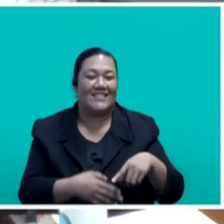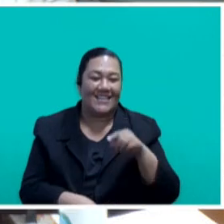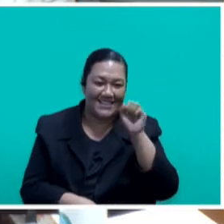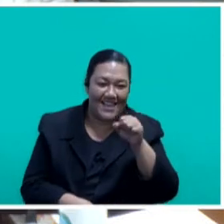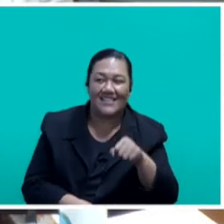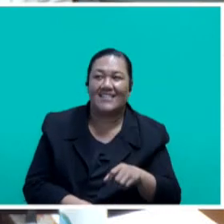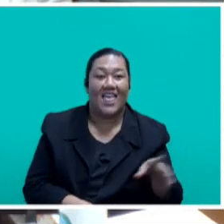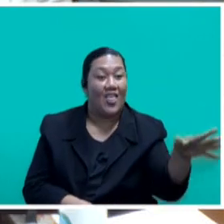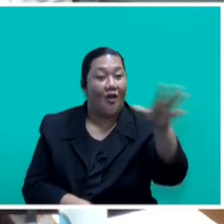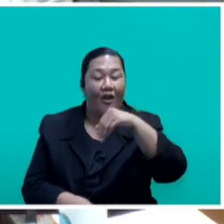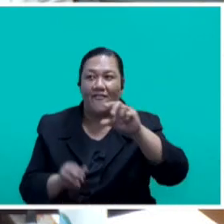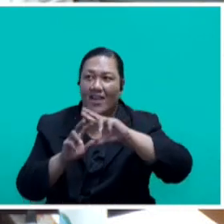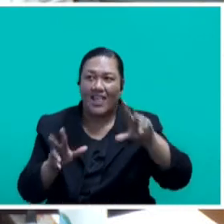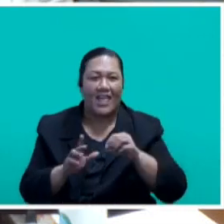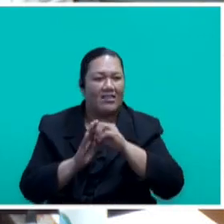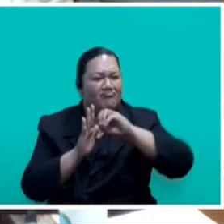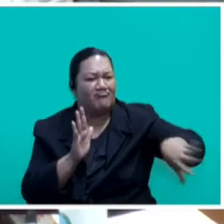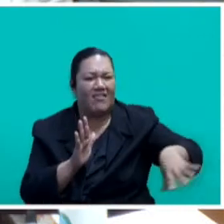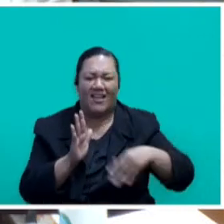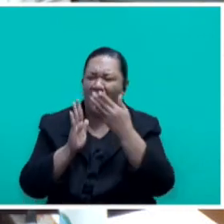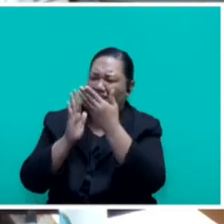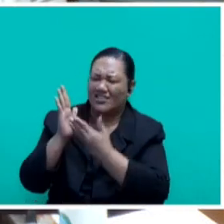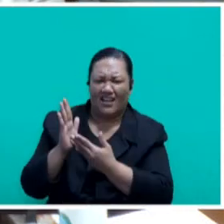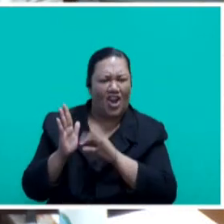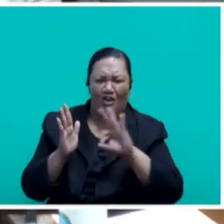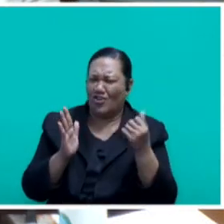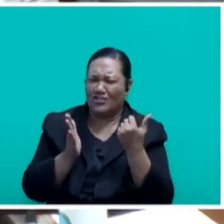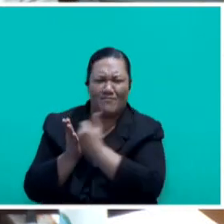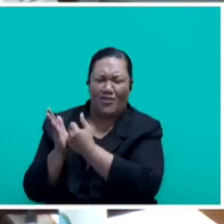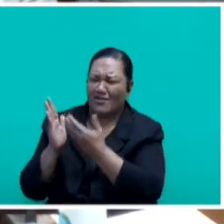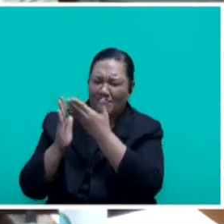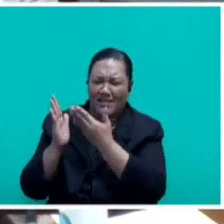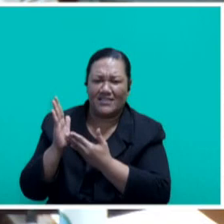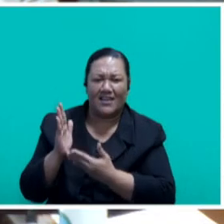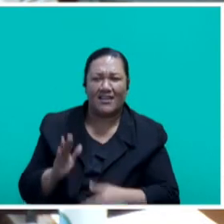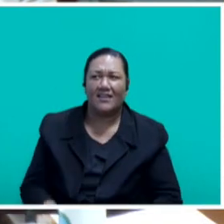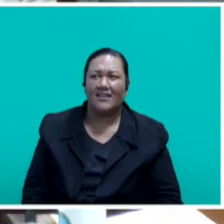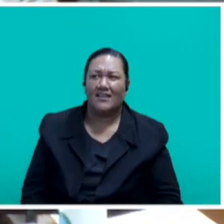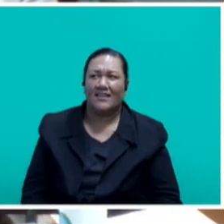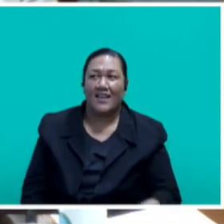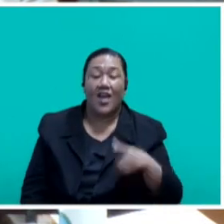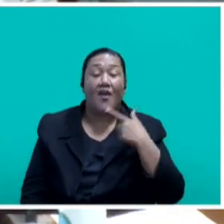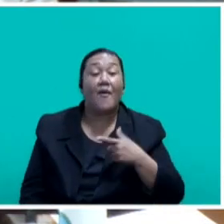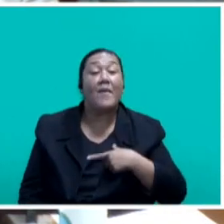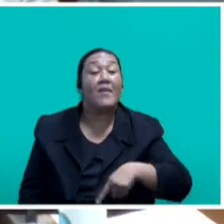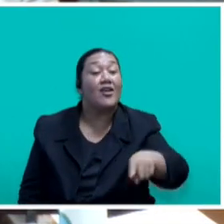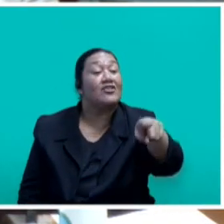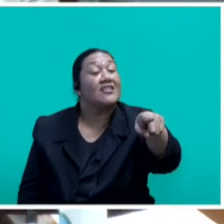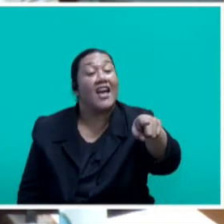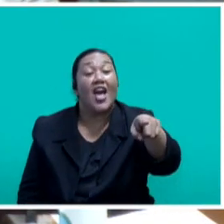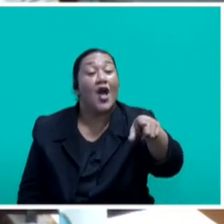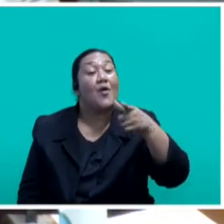They have rejected this budget, Mr. Speaker. I've saved the Honourable Neville Rua because he's chosen Naita City for his home for